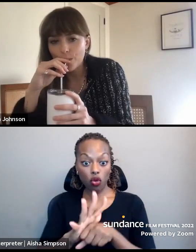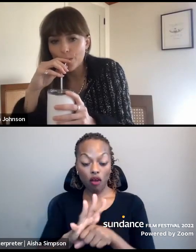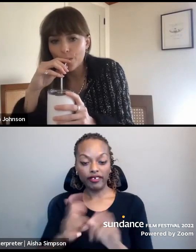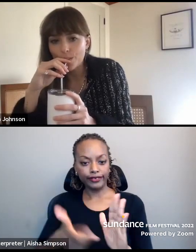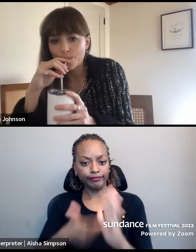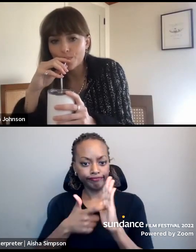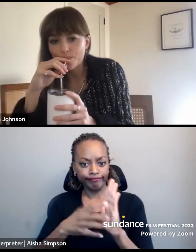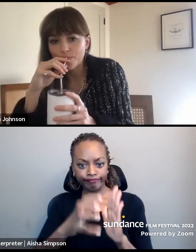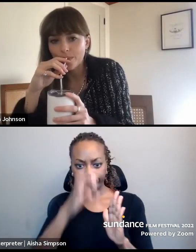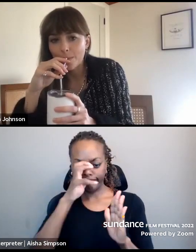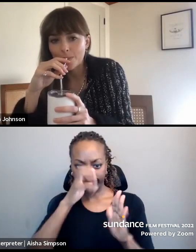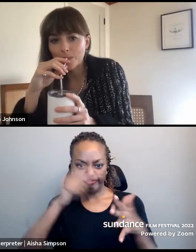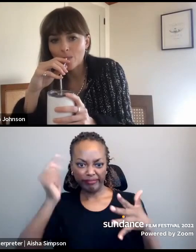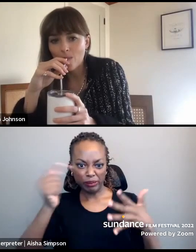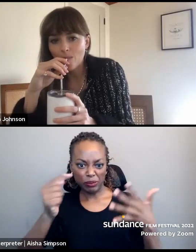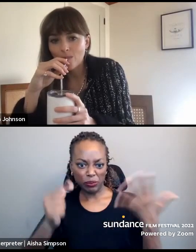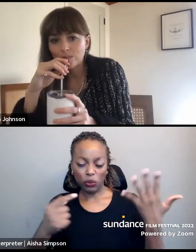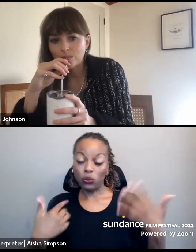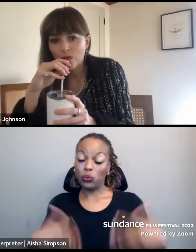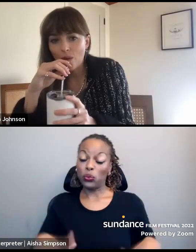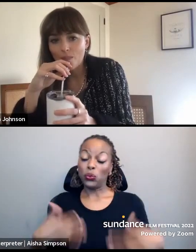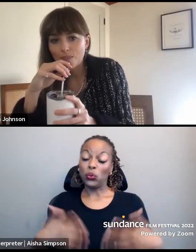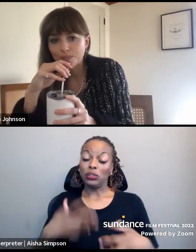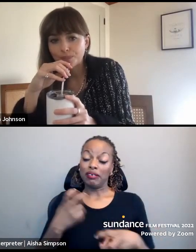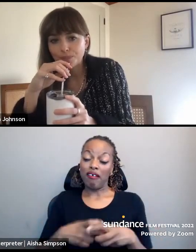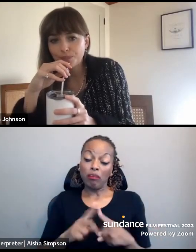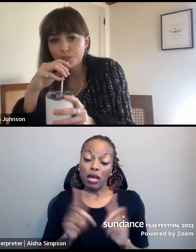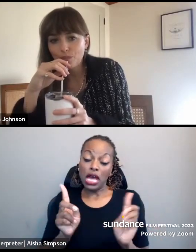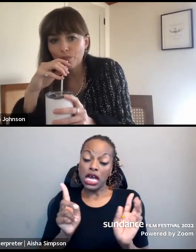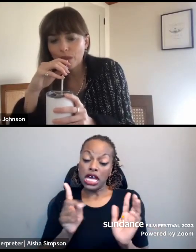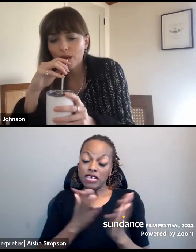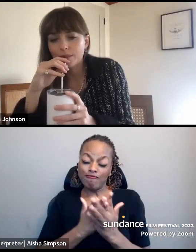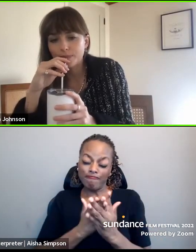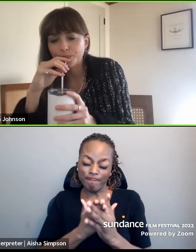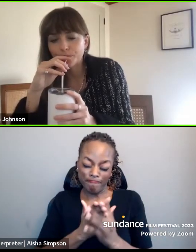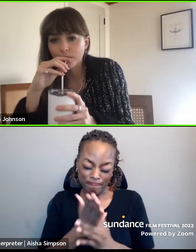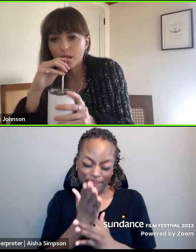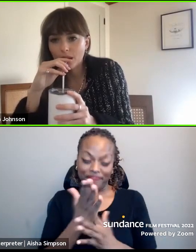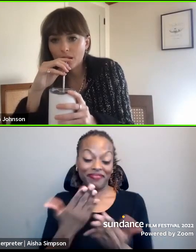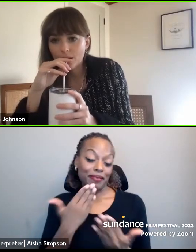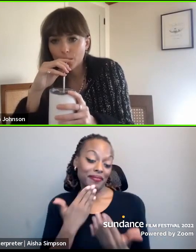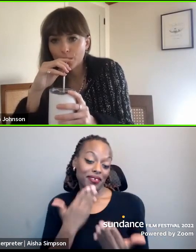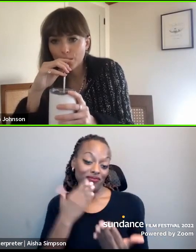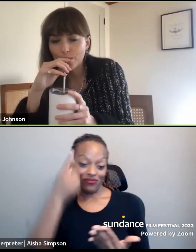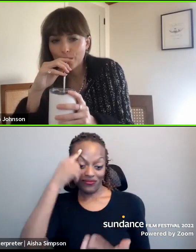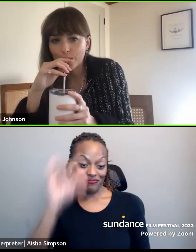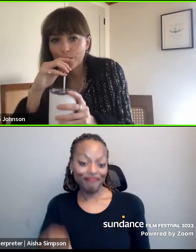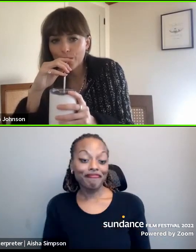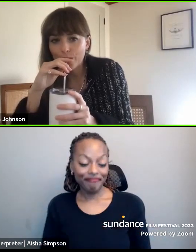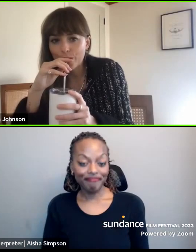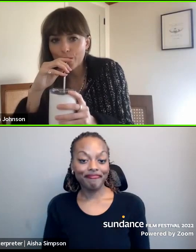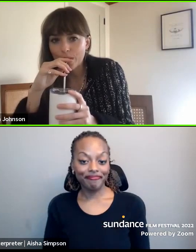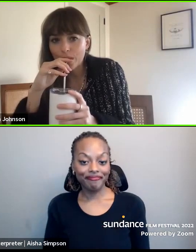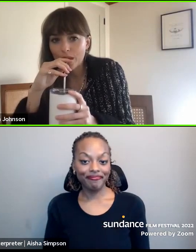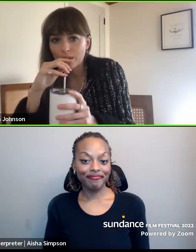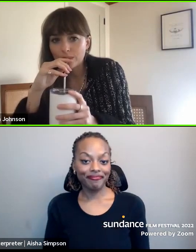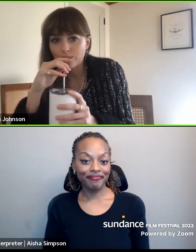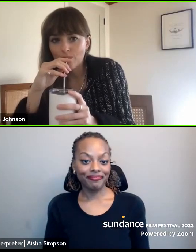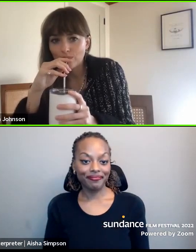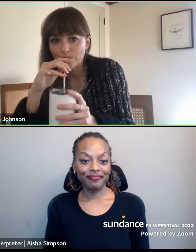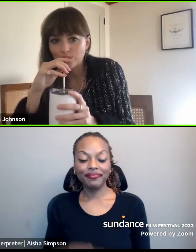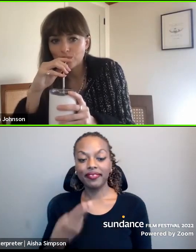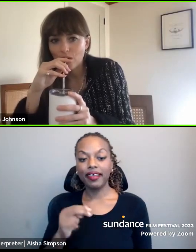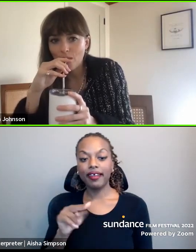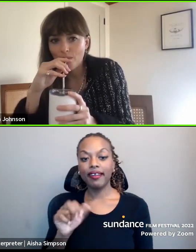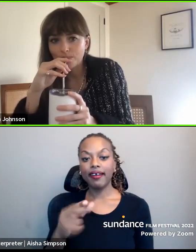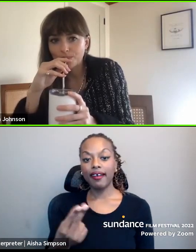like, whoa, you know what I mean? But hey, we somehow made it through. So for that, I'm grateful. Mm. Yeah, has it felt like a solace or a